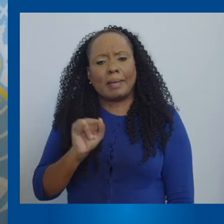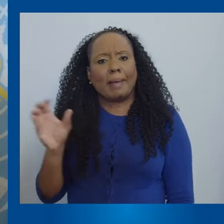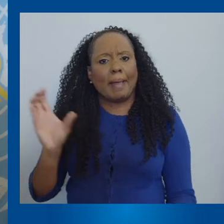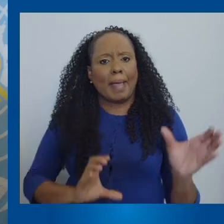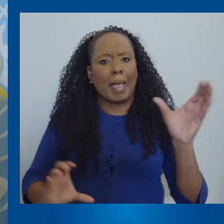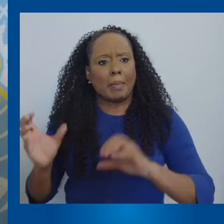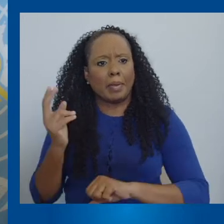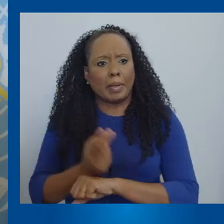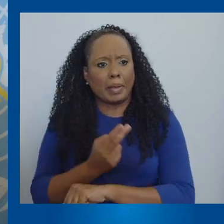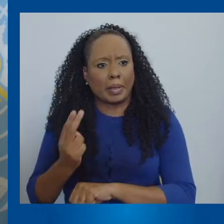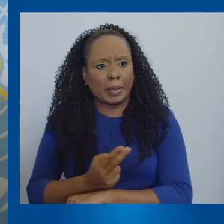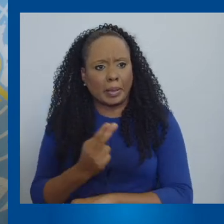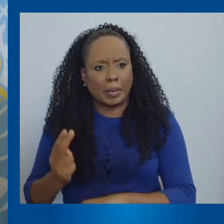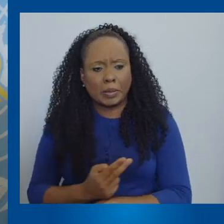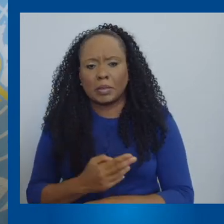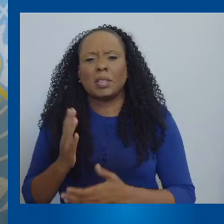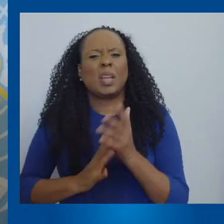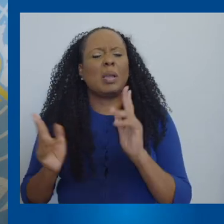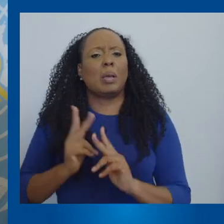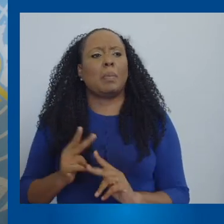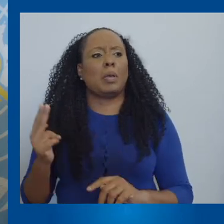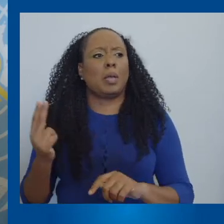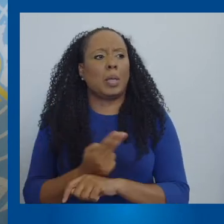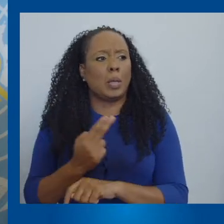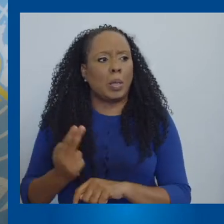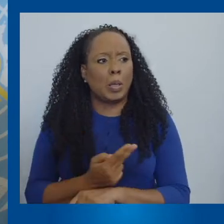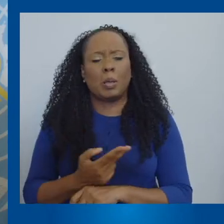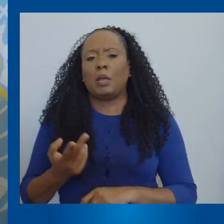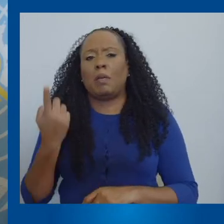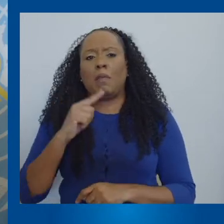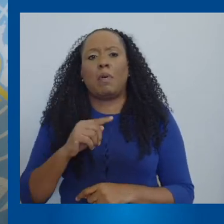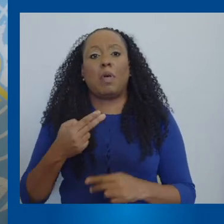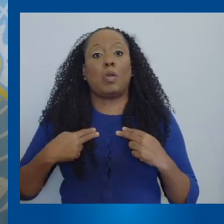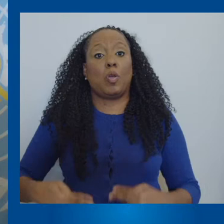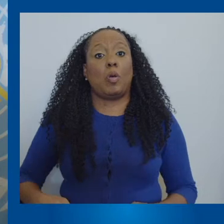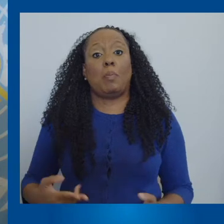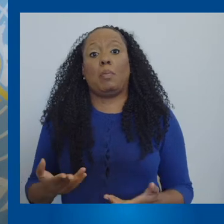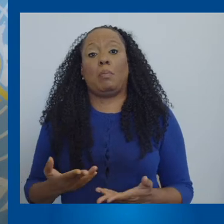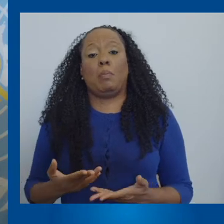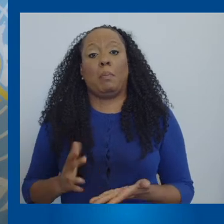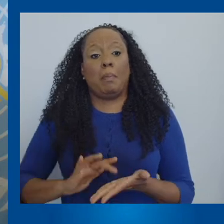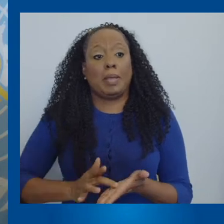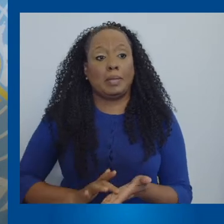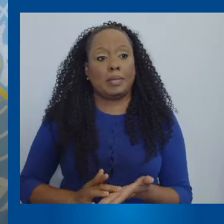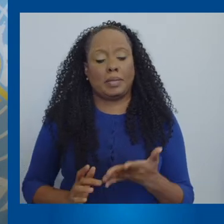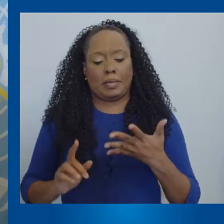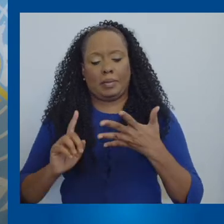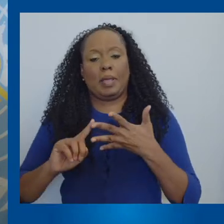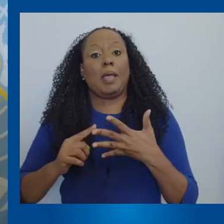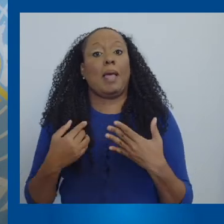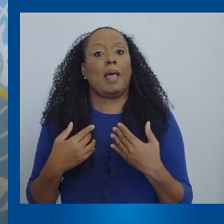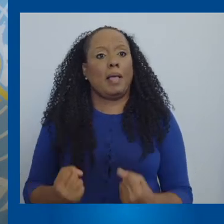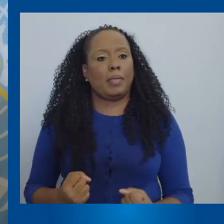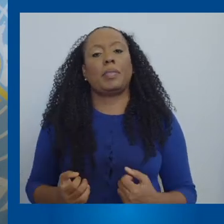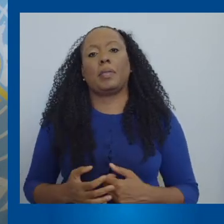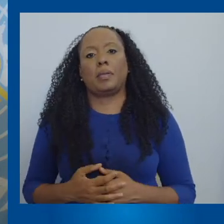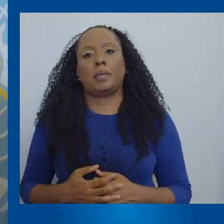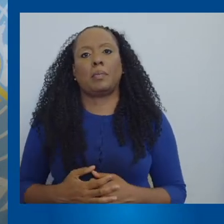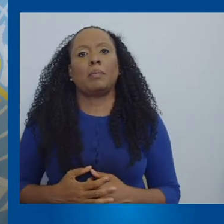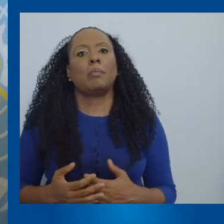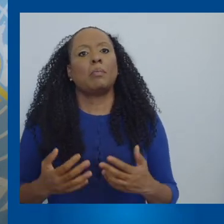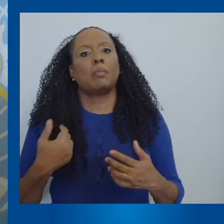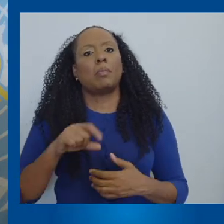to those used as a last resort in human medicine. In the healthcare sector, strong infection prevention